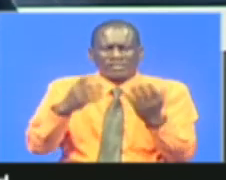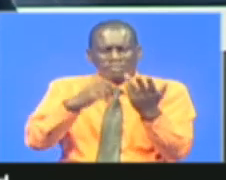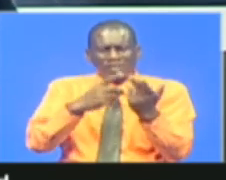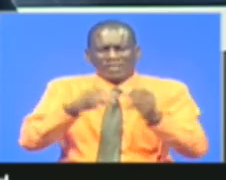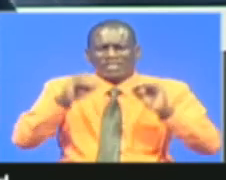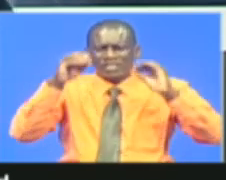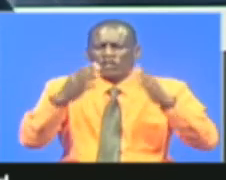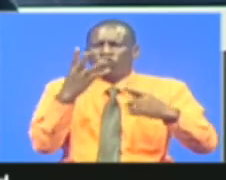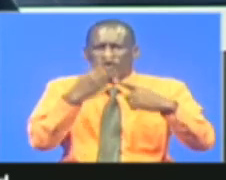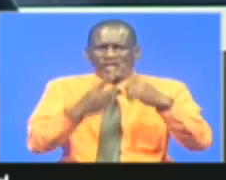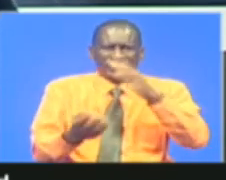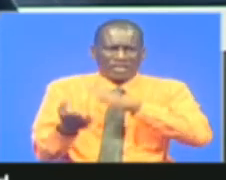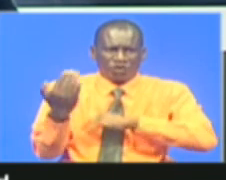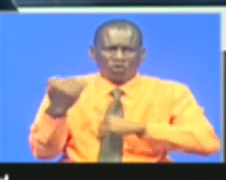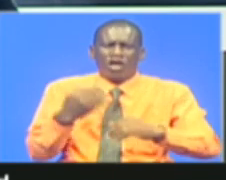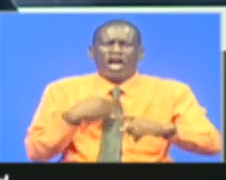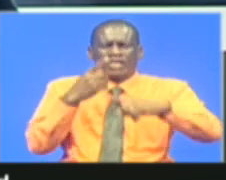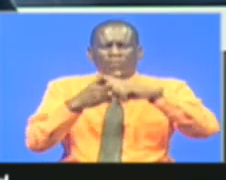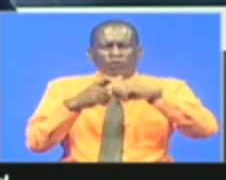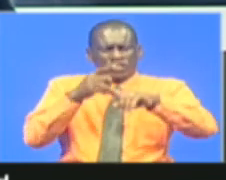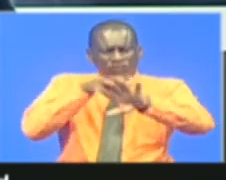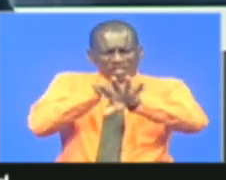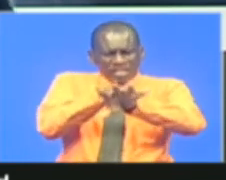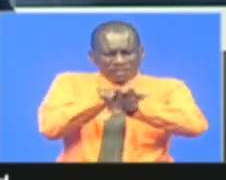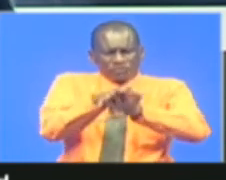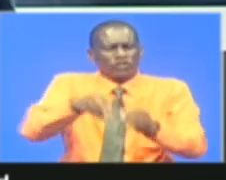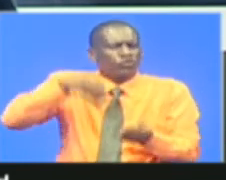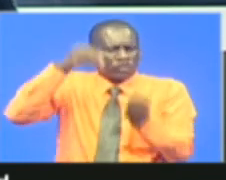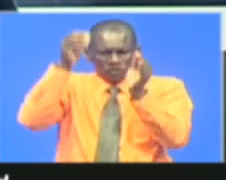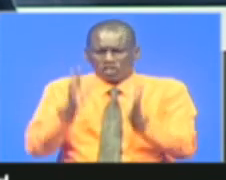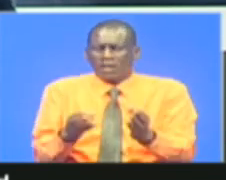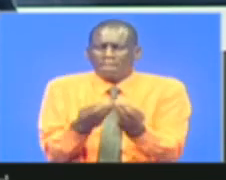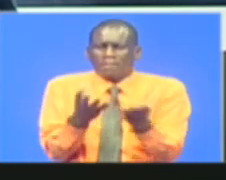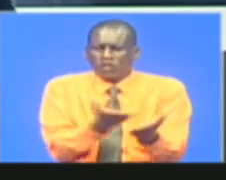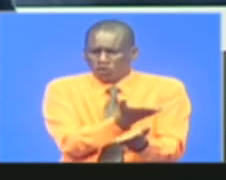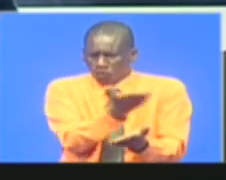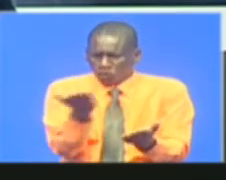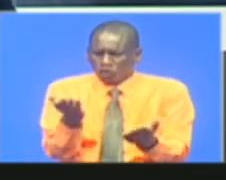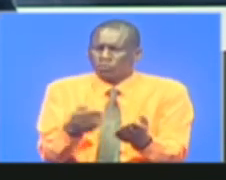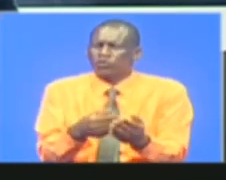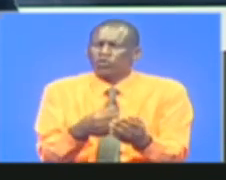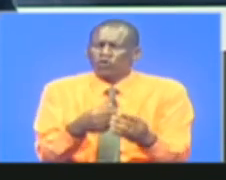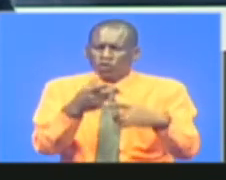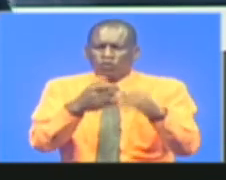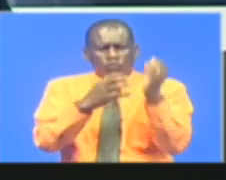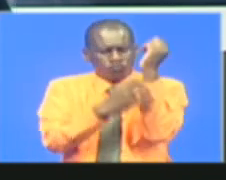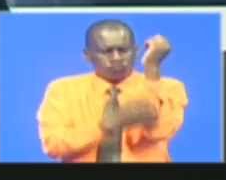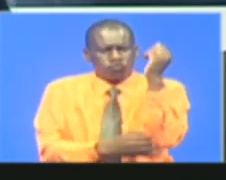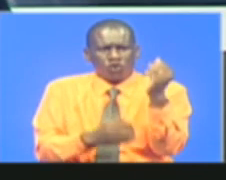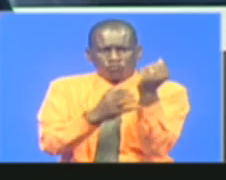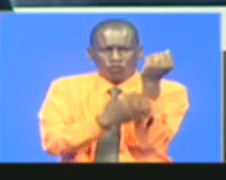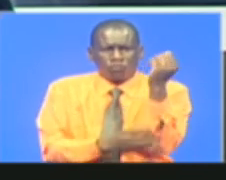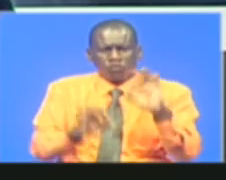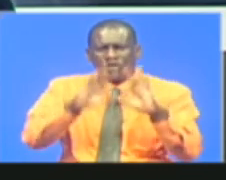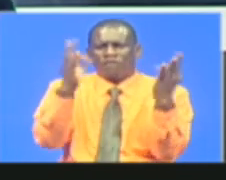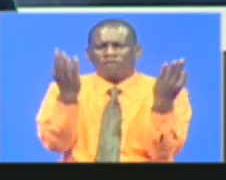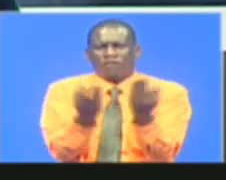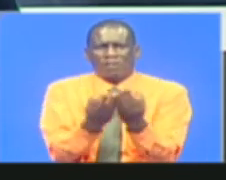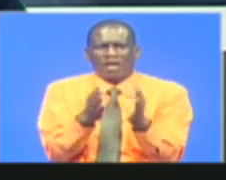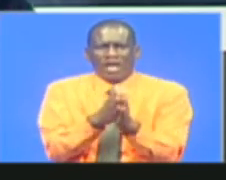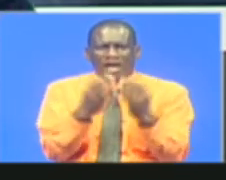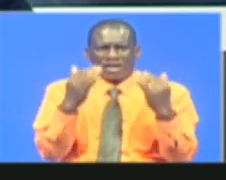he has been a positive influence for students, most of who come from needy backgrounds and who have in turn soared